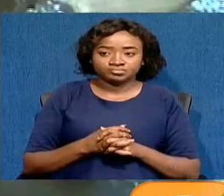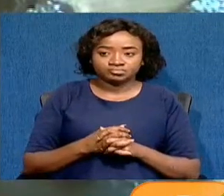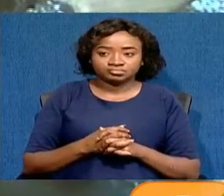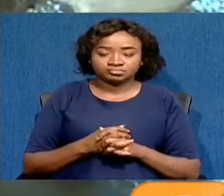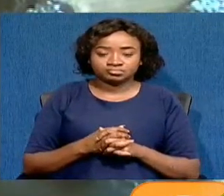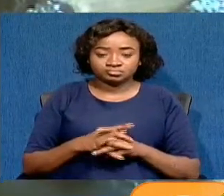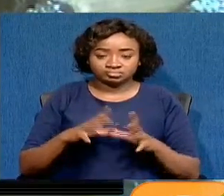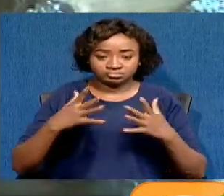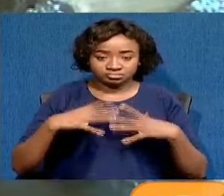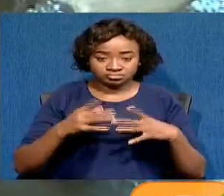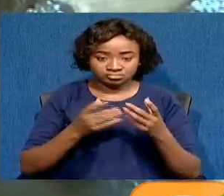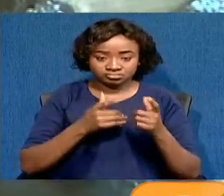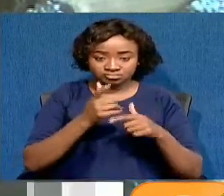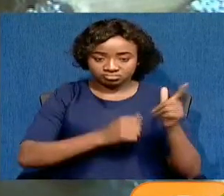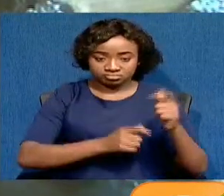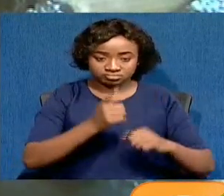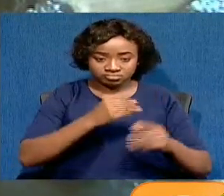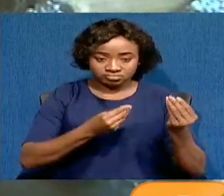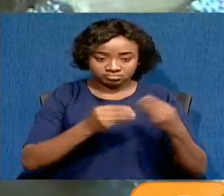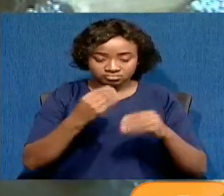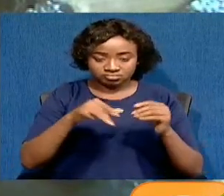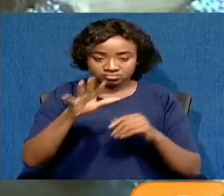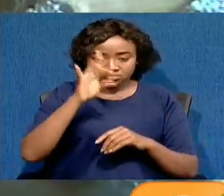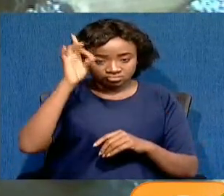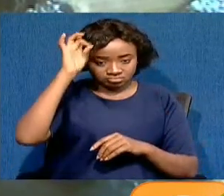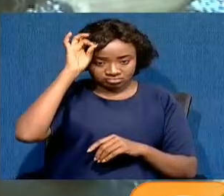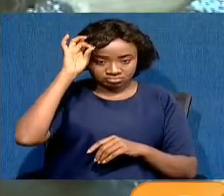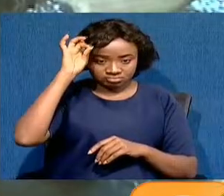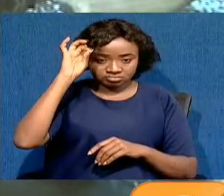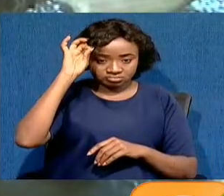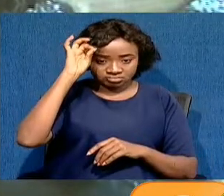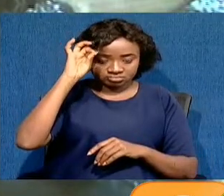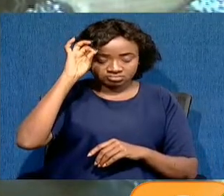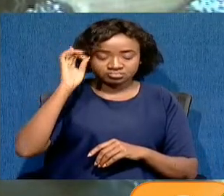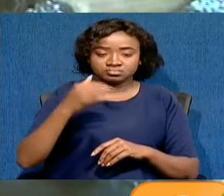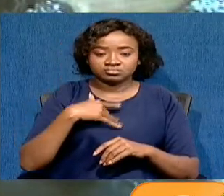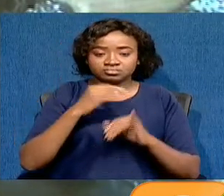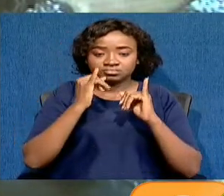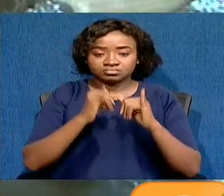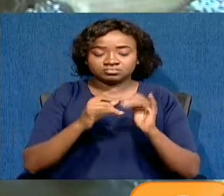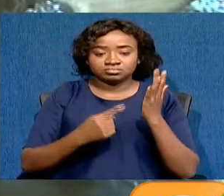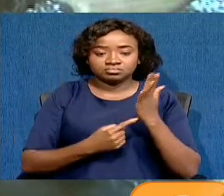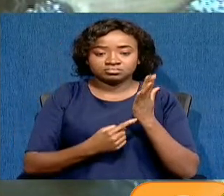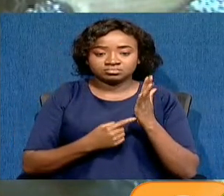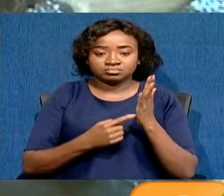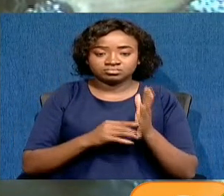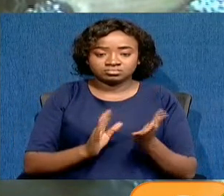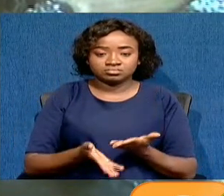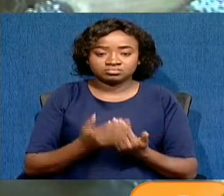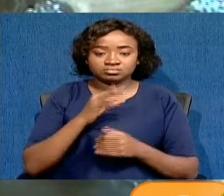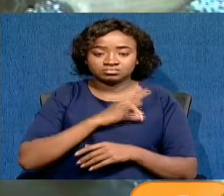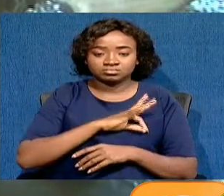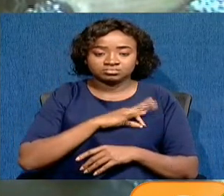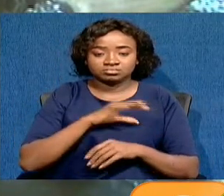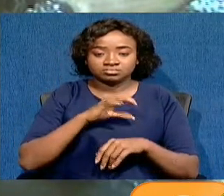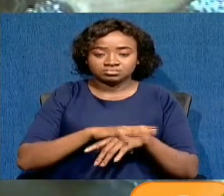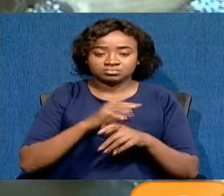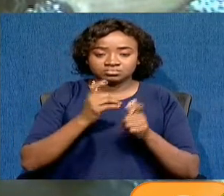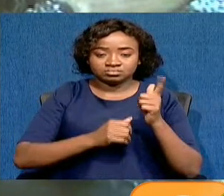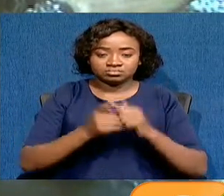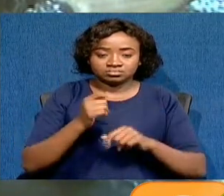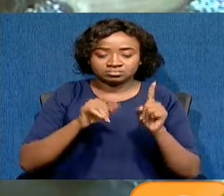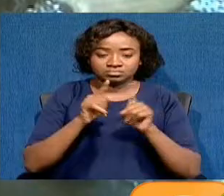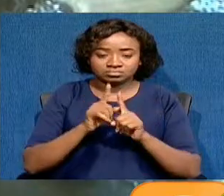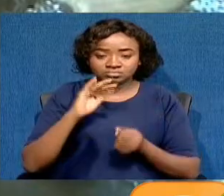Dairy farmers in the county of Nyandarua are embracing a new climate smart technique in a bid to boost milk yields and production as part